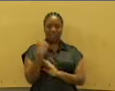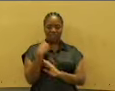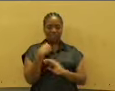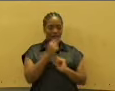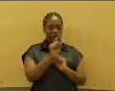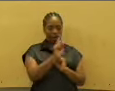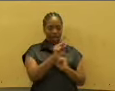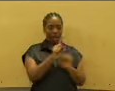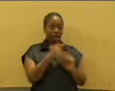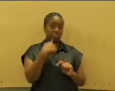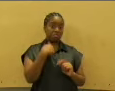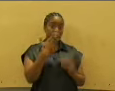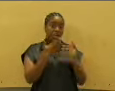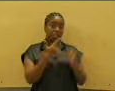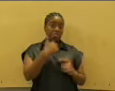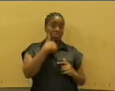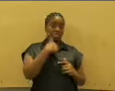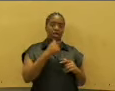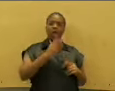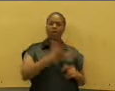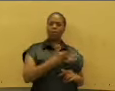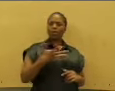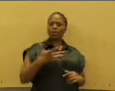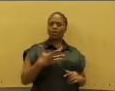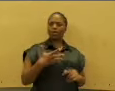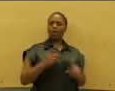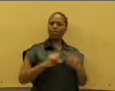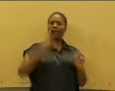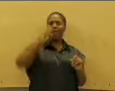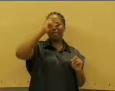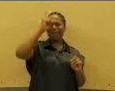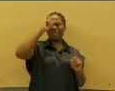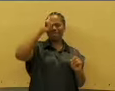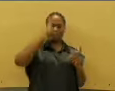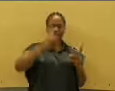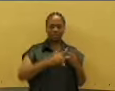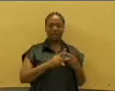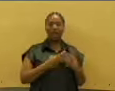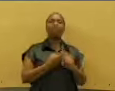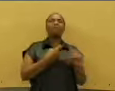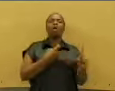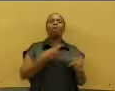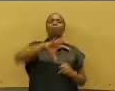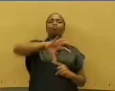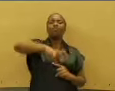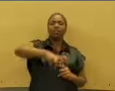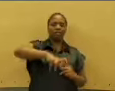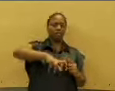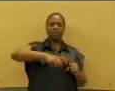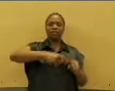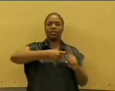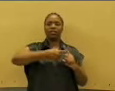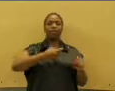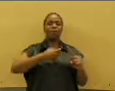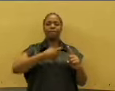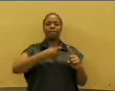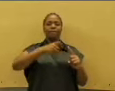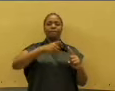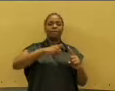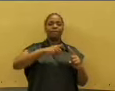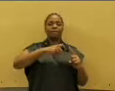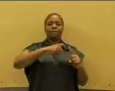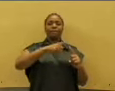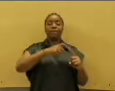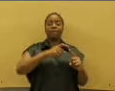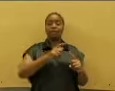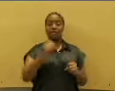differences. So I might identify as a woman, but I'm also black, but I'm also from a particular demographic and community. Kumalo